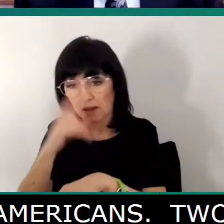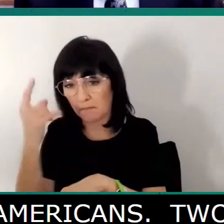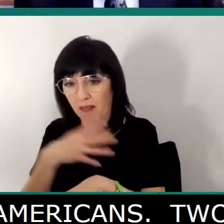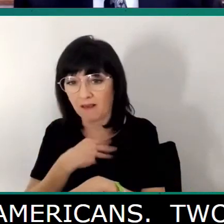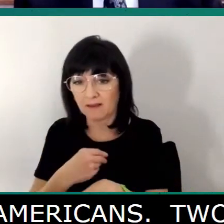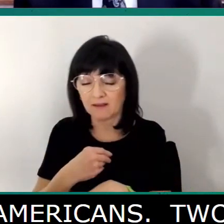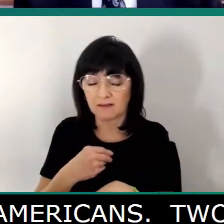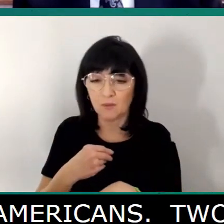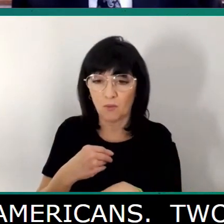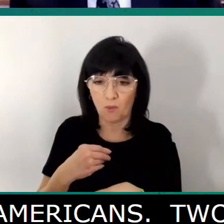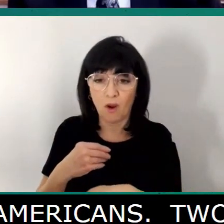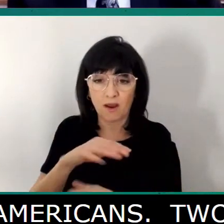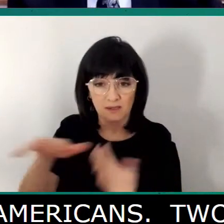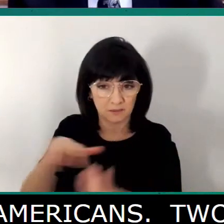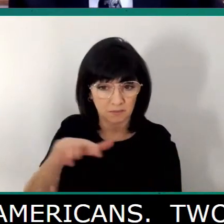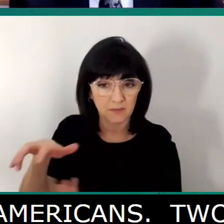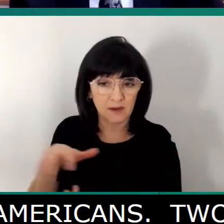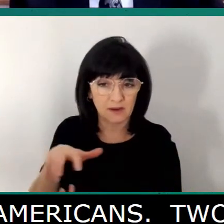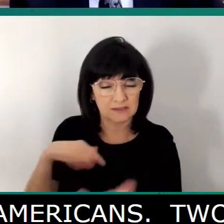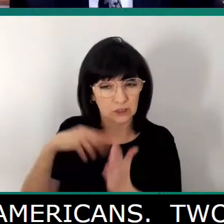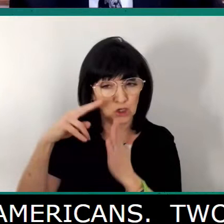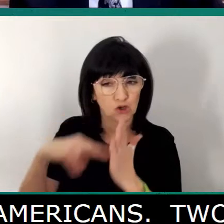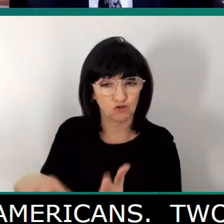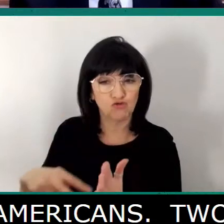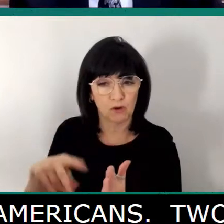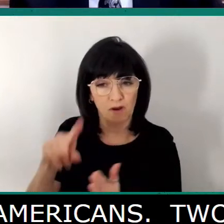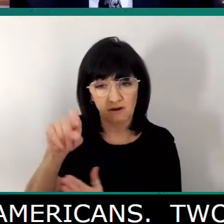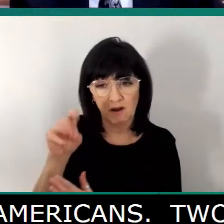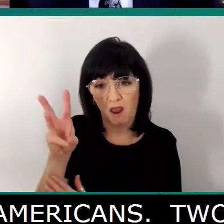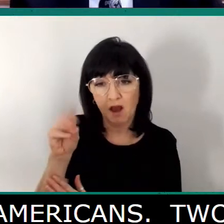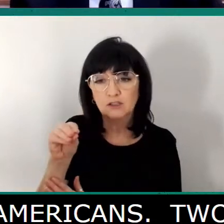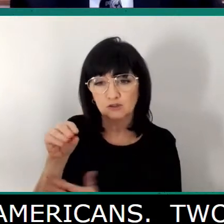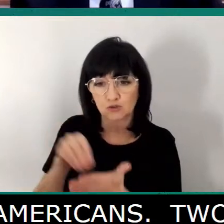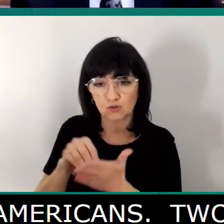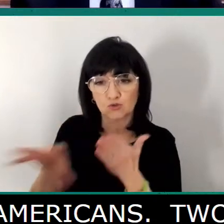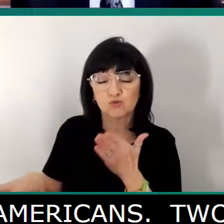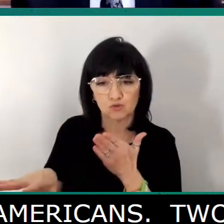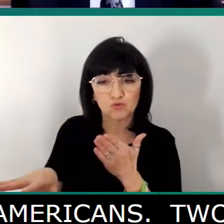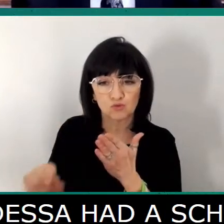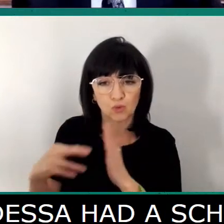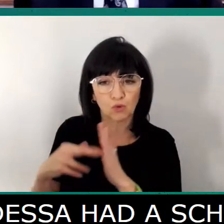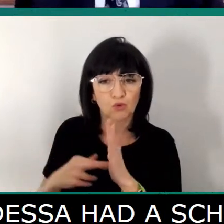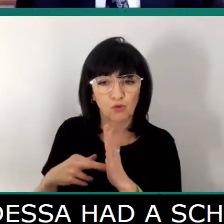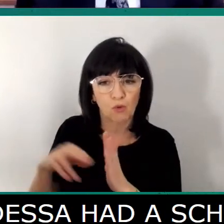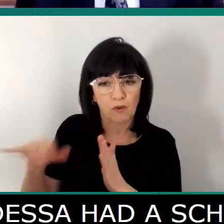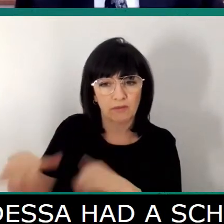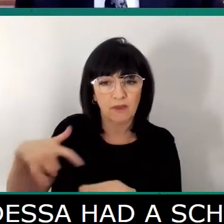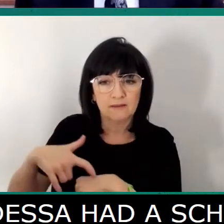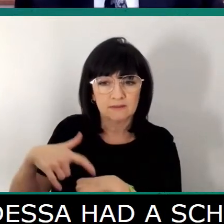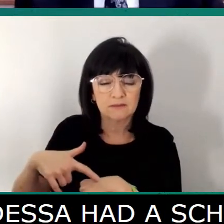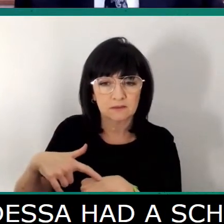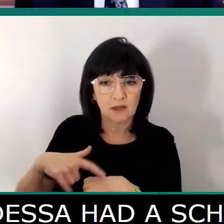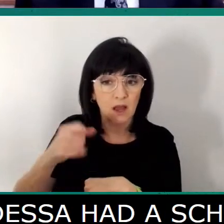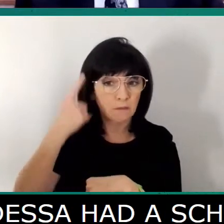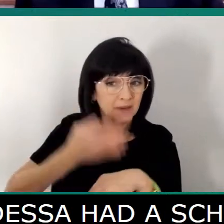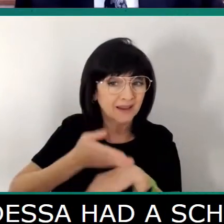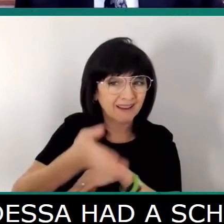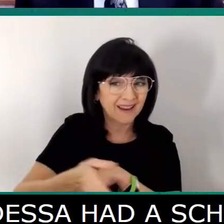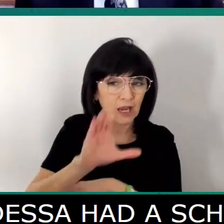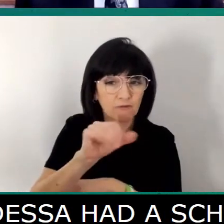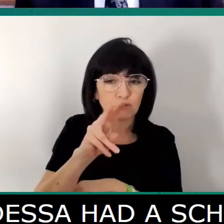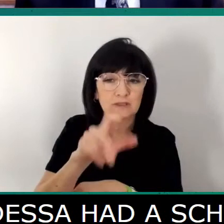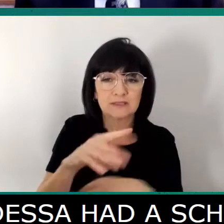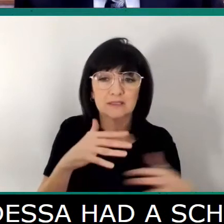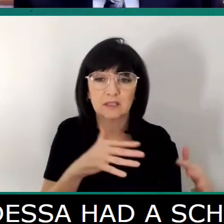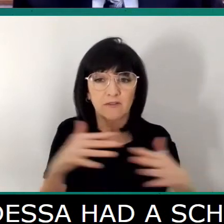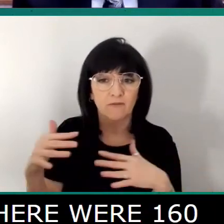believe there were about 160 students enrolled at that time. After the Civil War, the Delaware Association